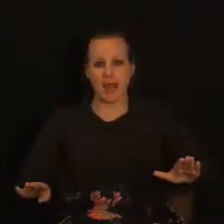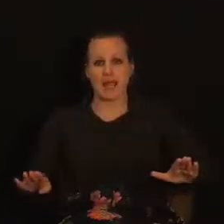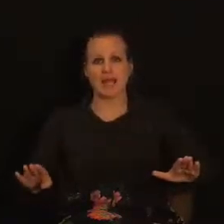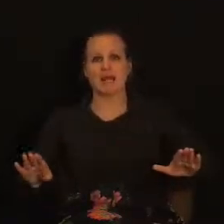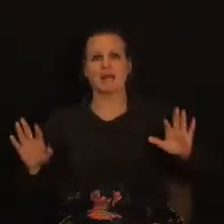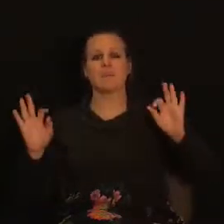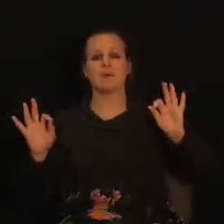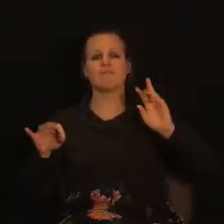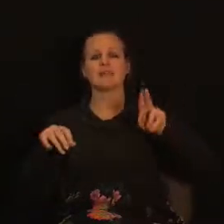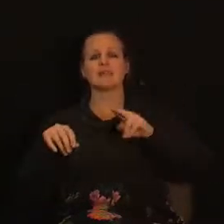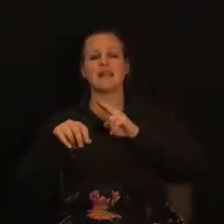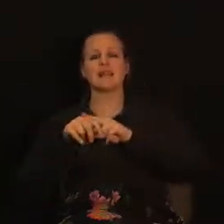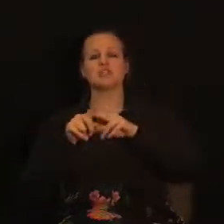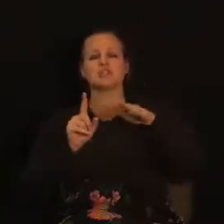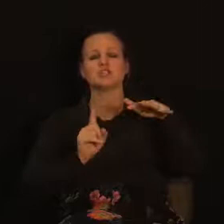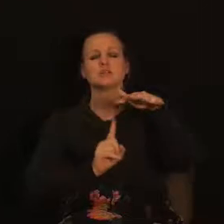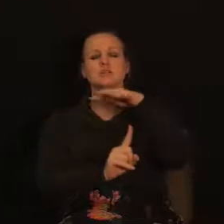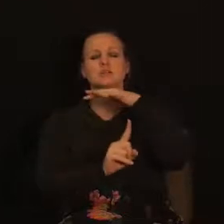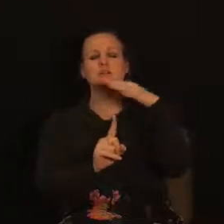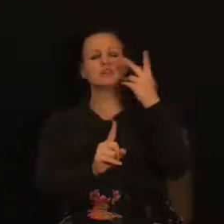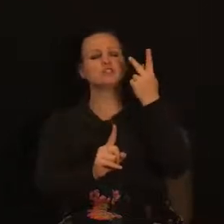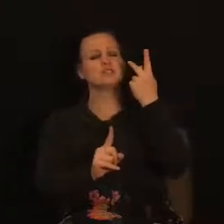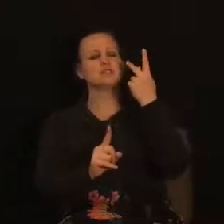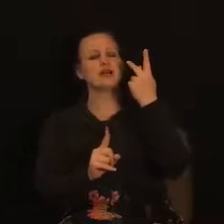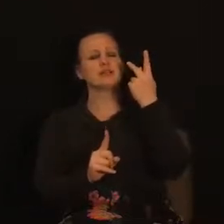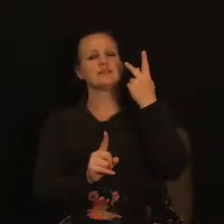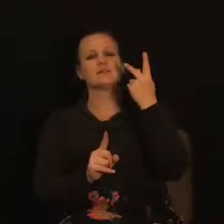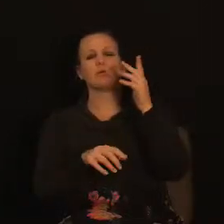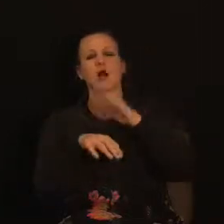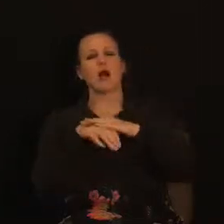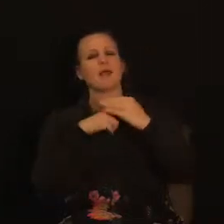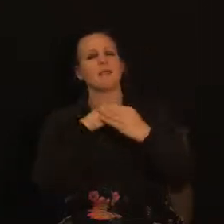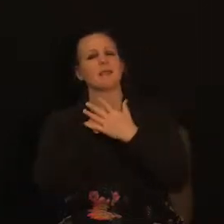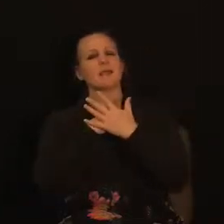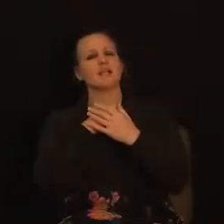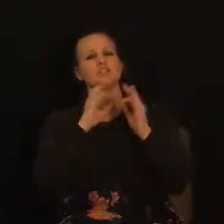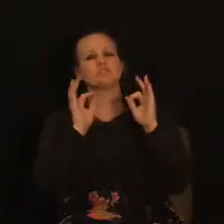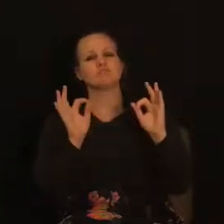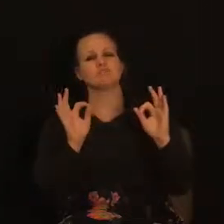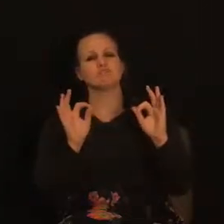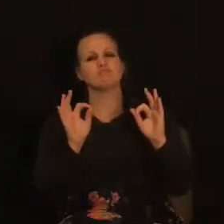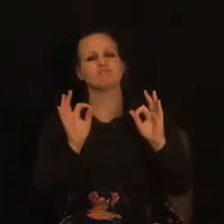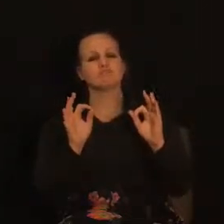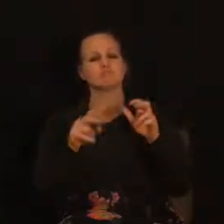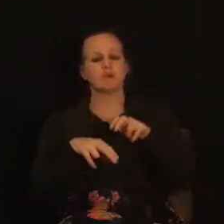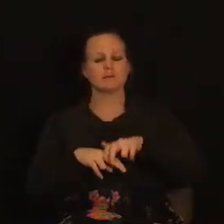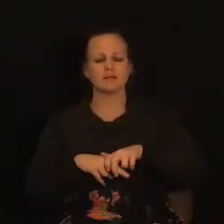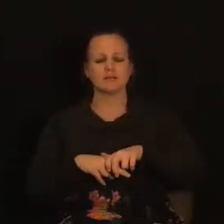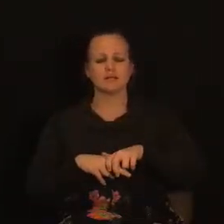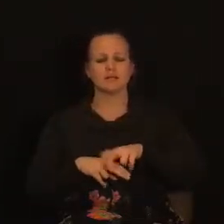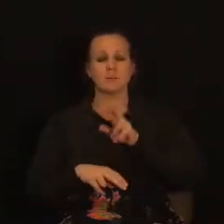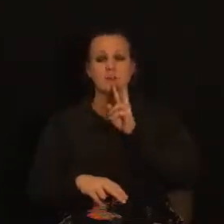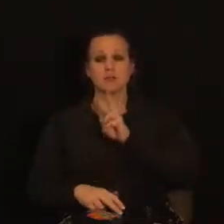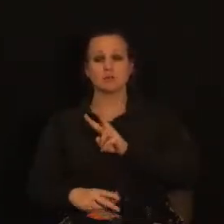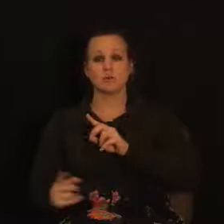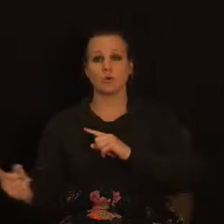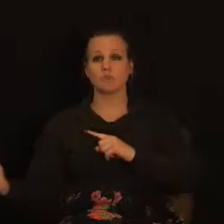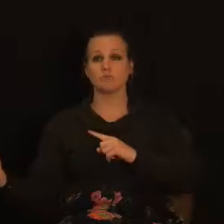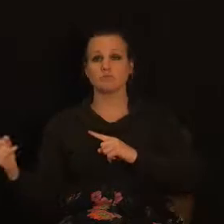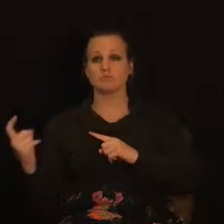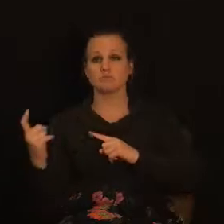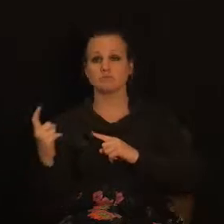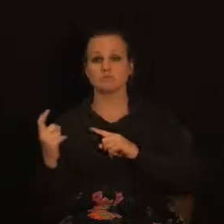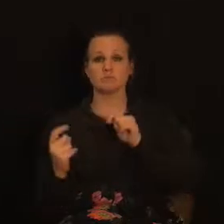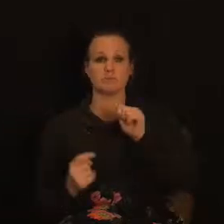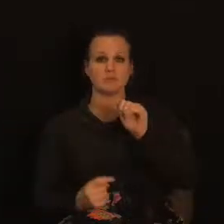and God. Like, we're on the beach. It's good, right? And so I'm sitting like that, and my two-year-old comes up to me, my little